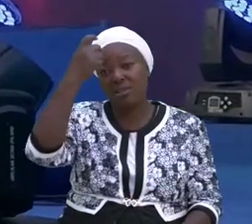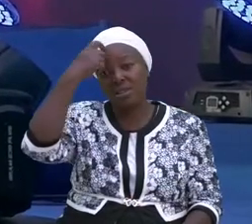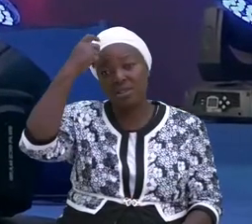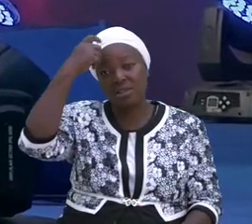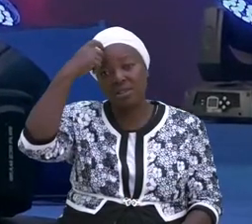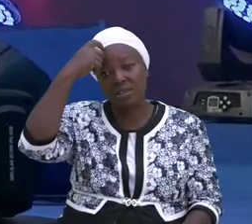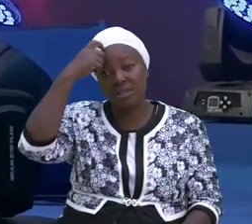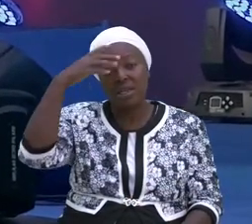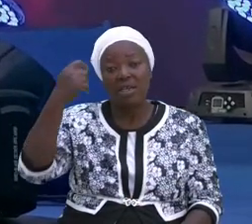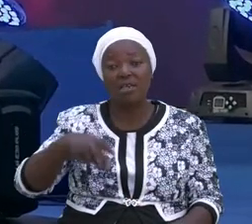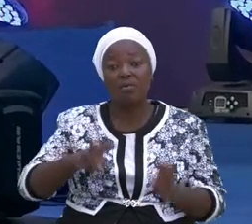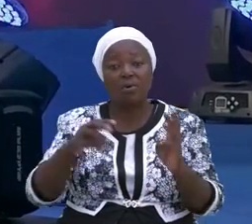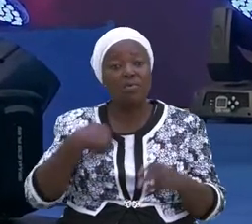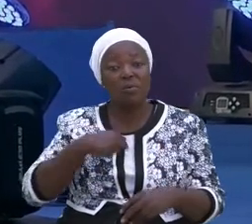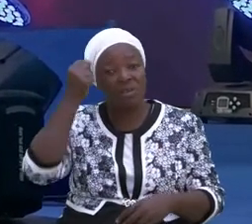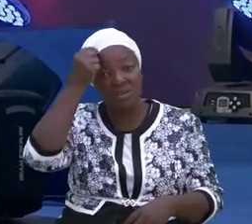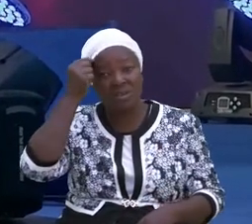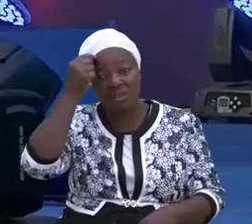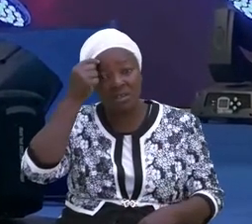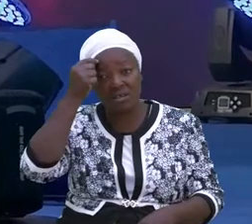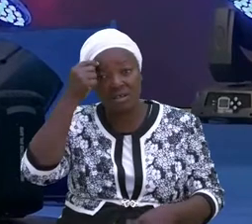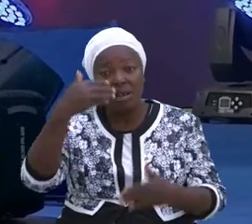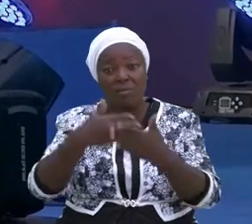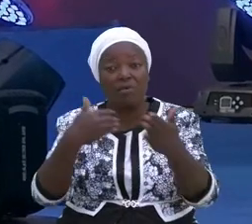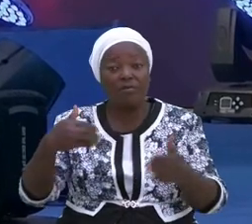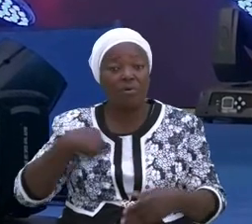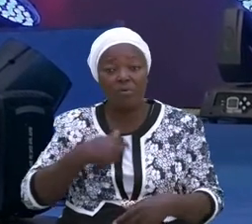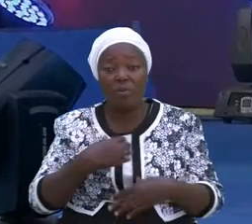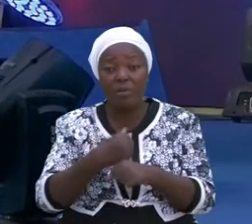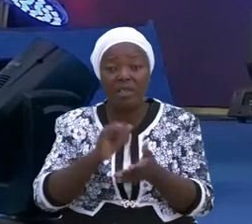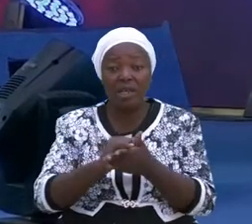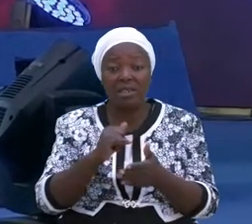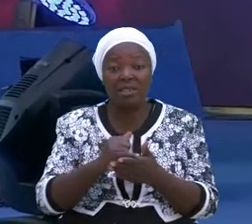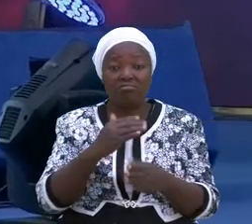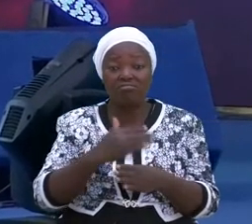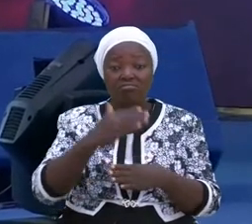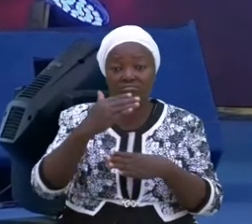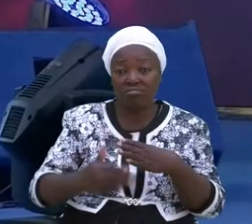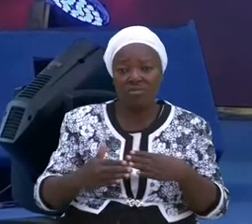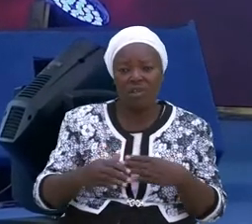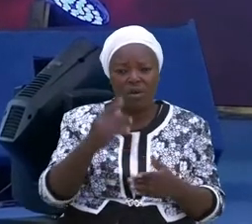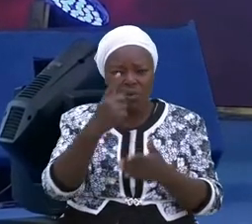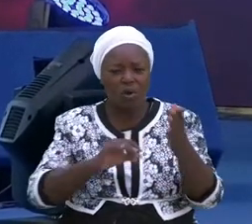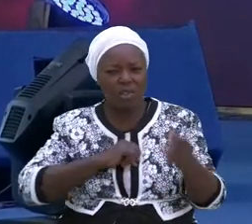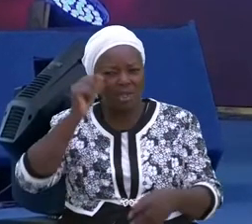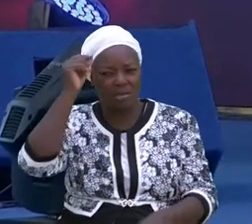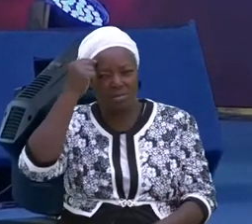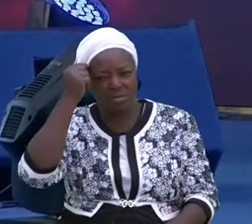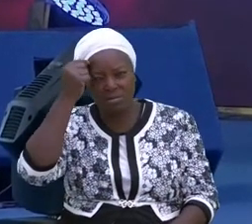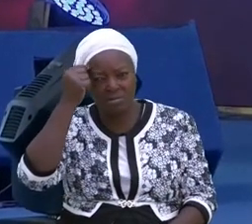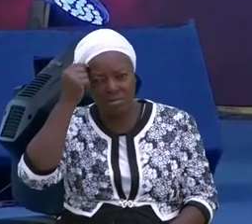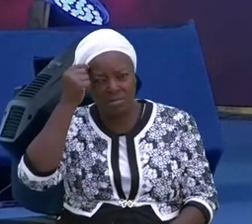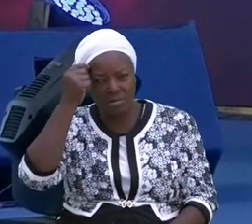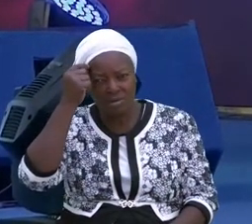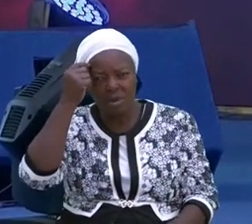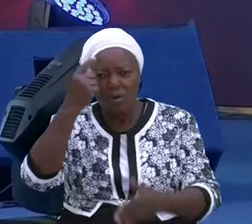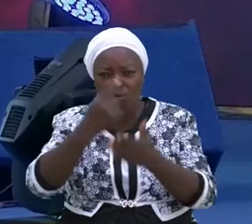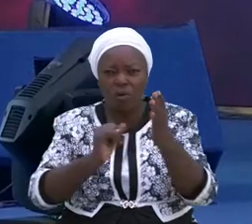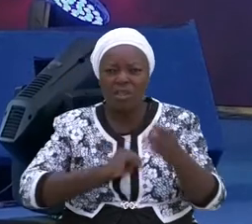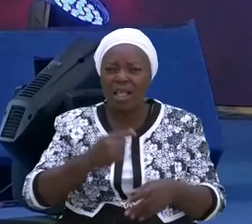we think, before we make a conclusion, what I touch, what I